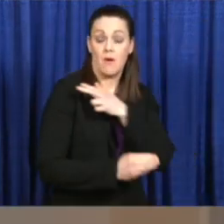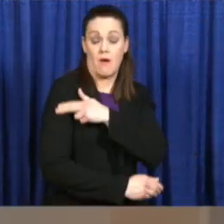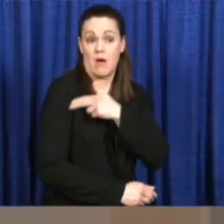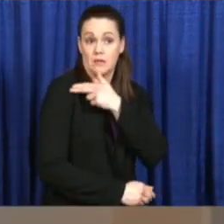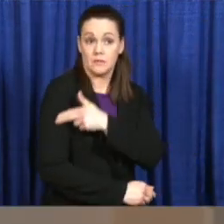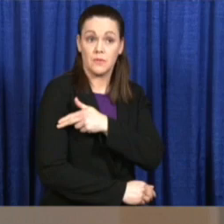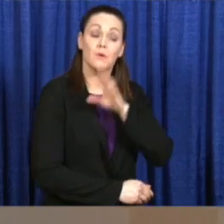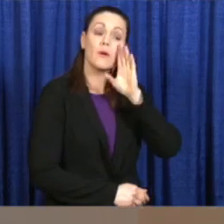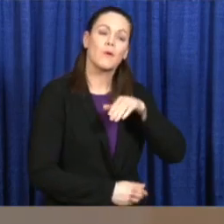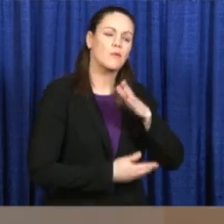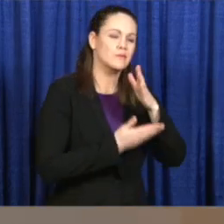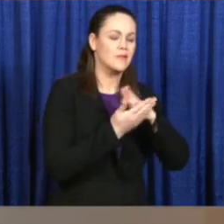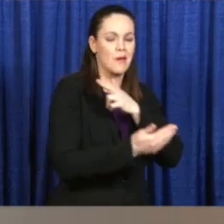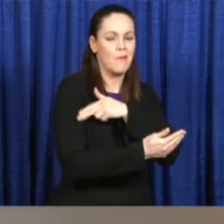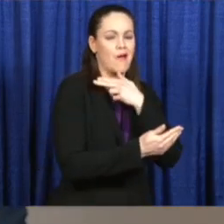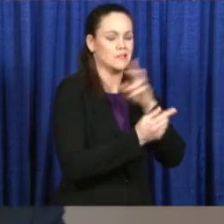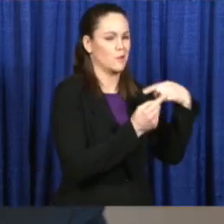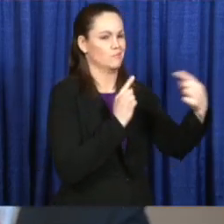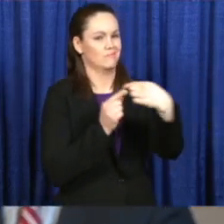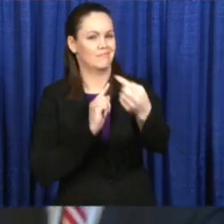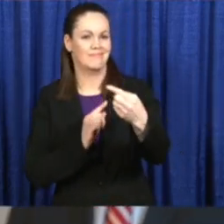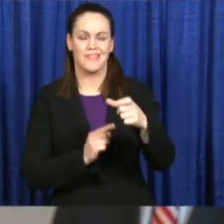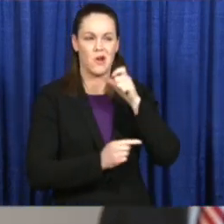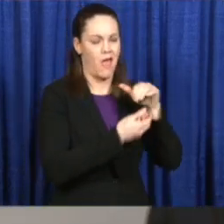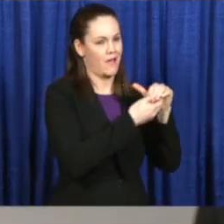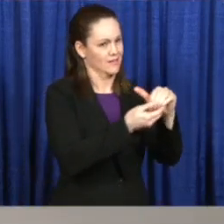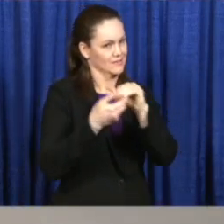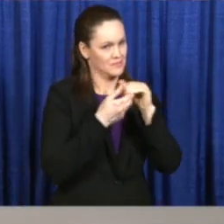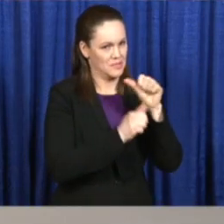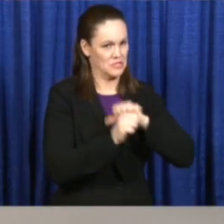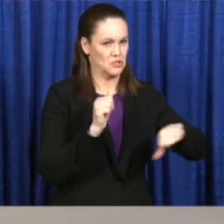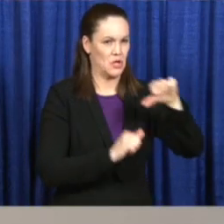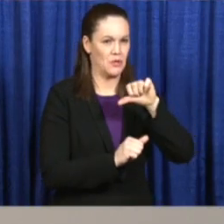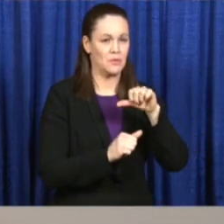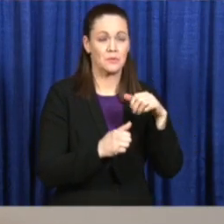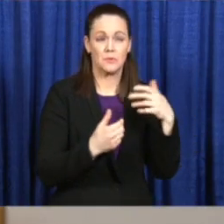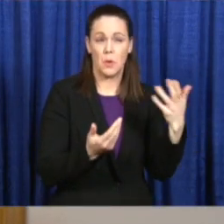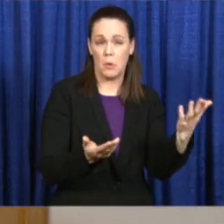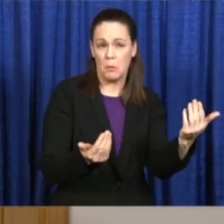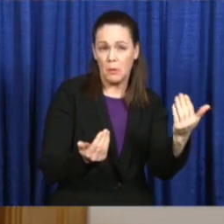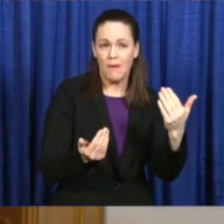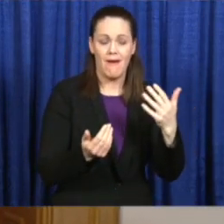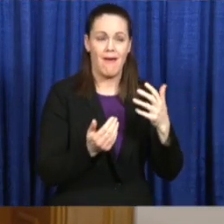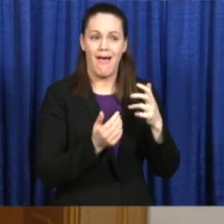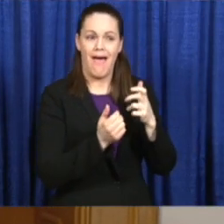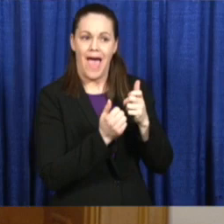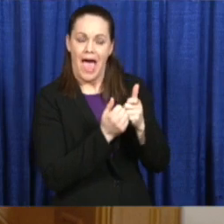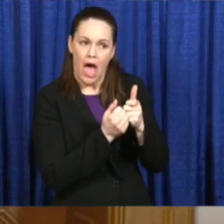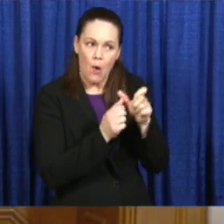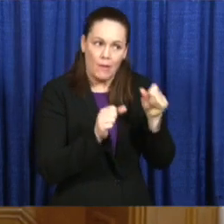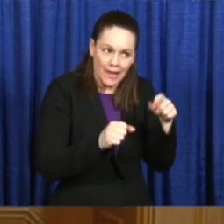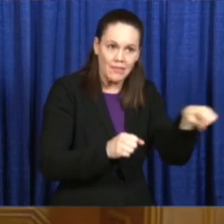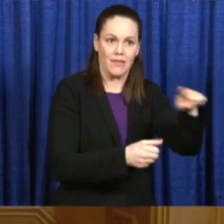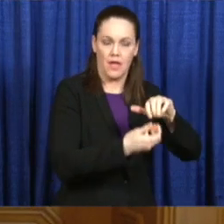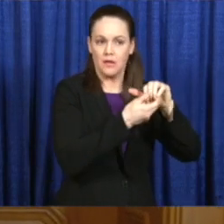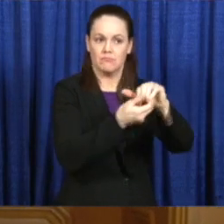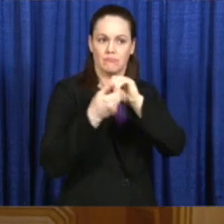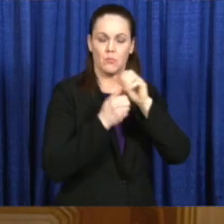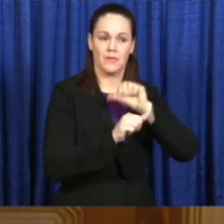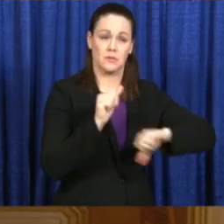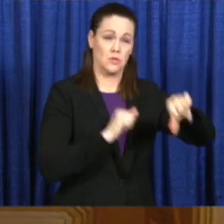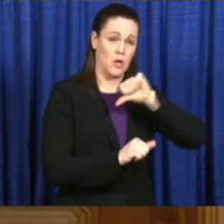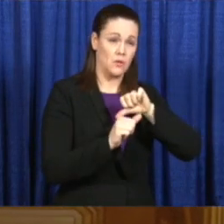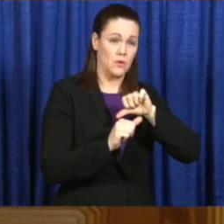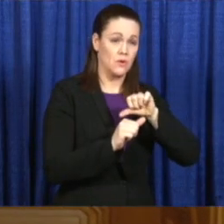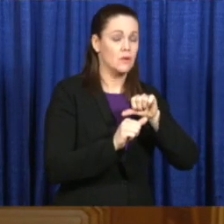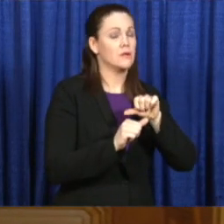issues working together on this and cooperating. I want to know how they're working together on this, and then also, how they're going to